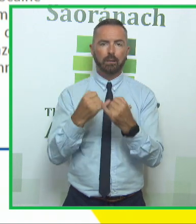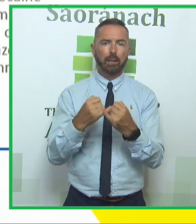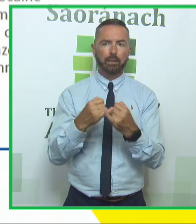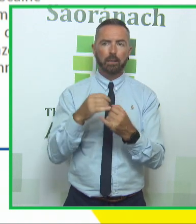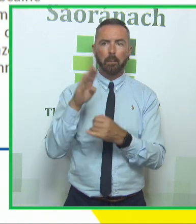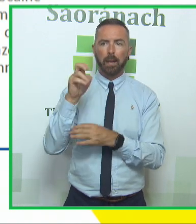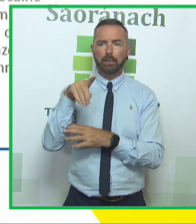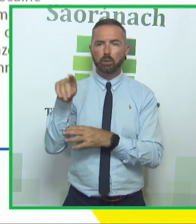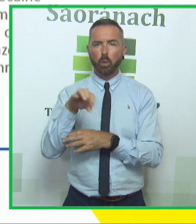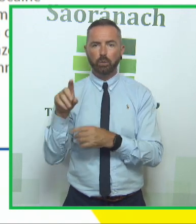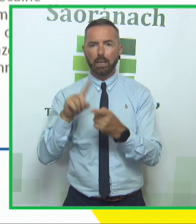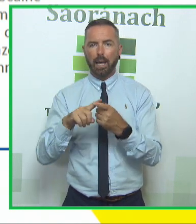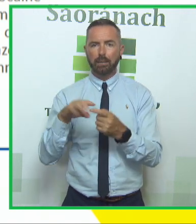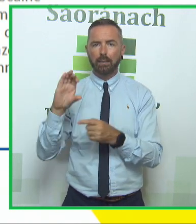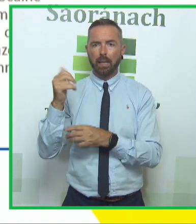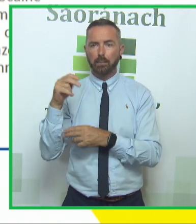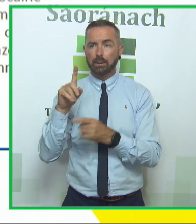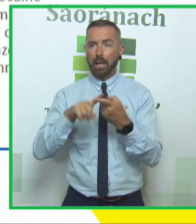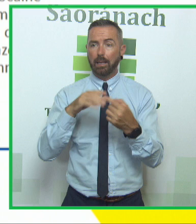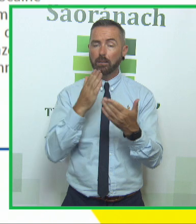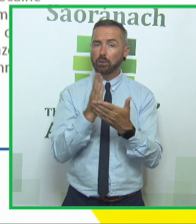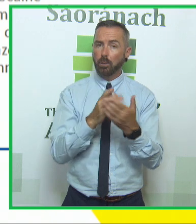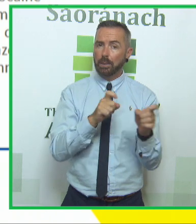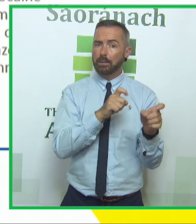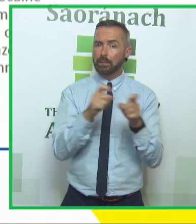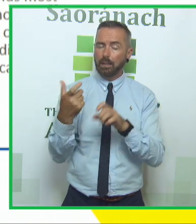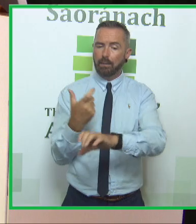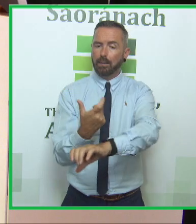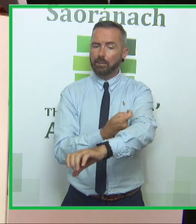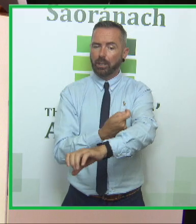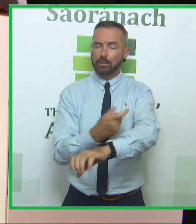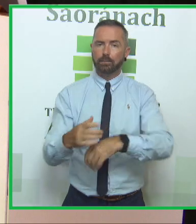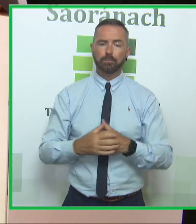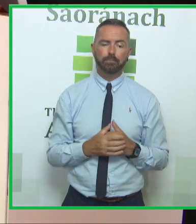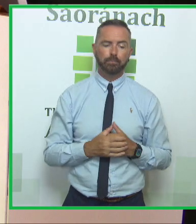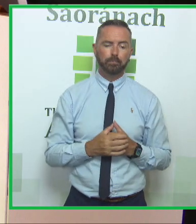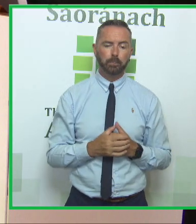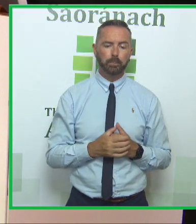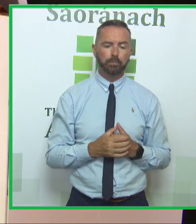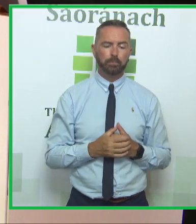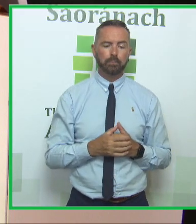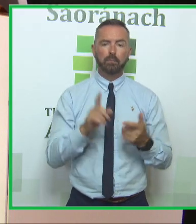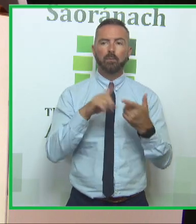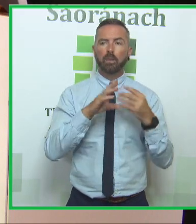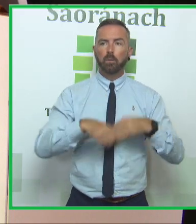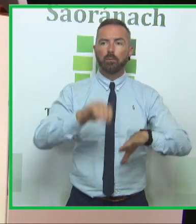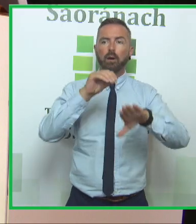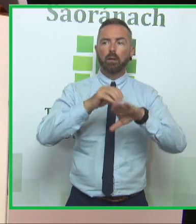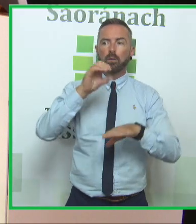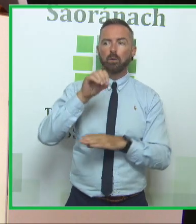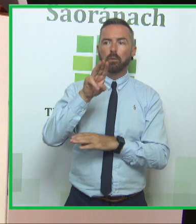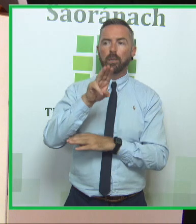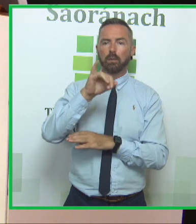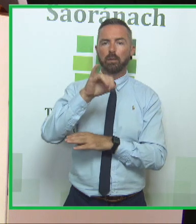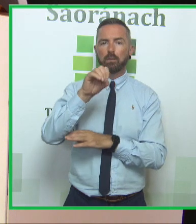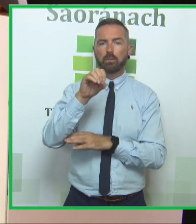3 had injected, and many were still injecting at the time that they sought treatment. Moving on then to opioids. This